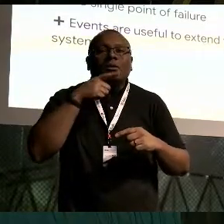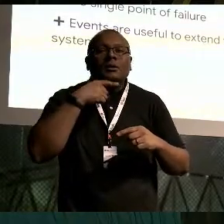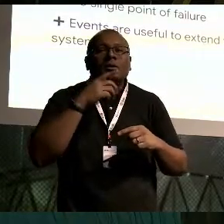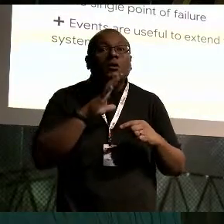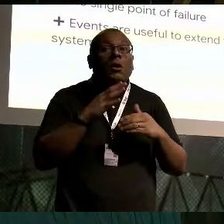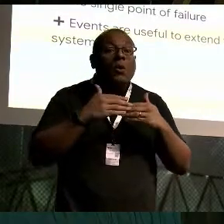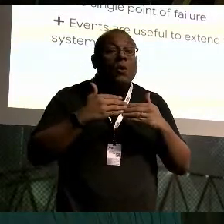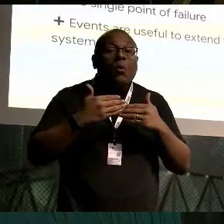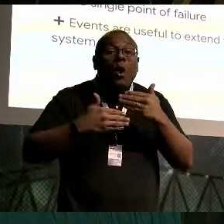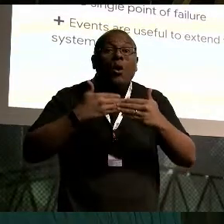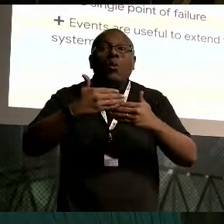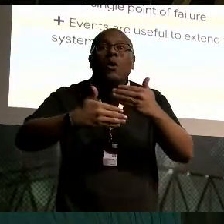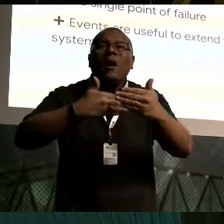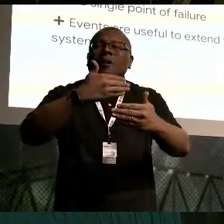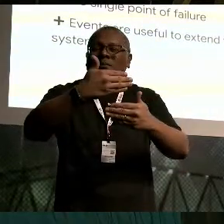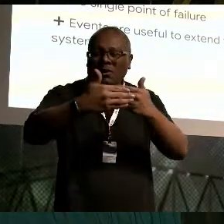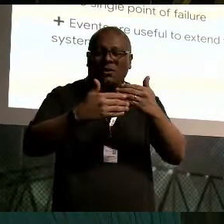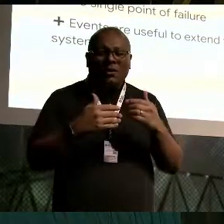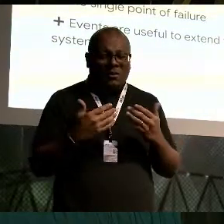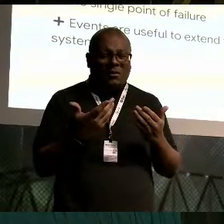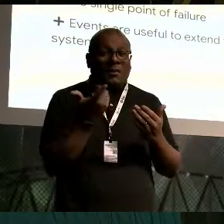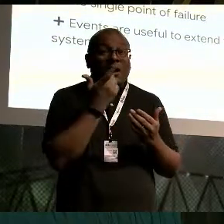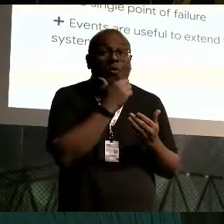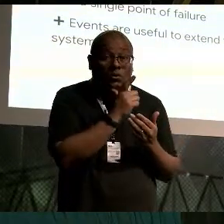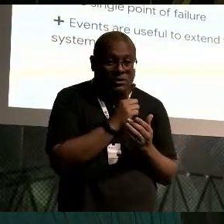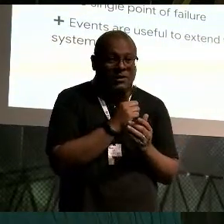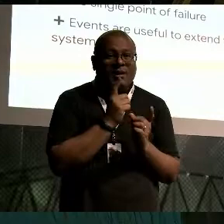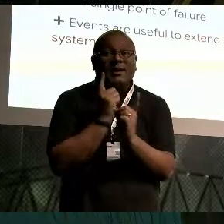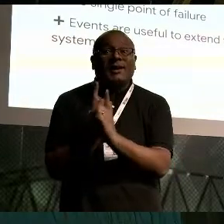flow. You can't really point to a single place for that.